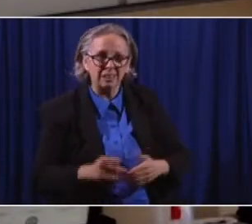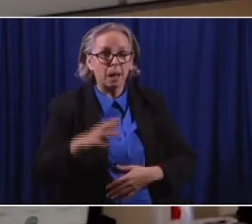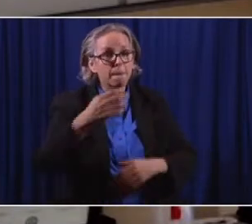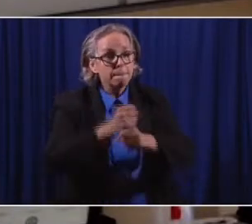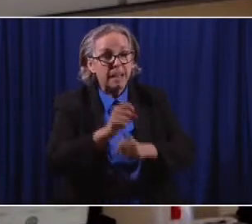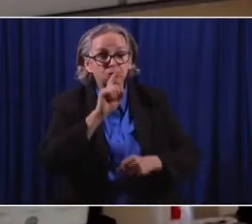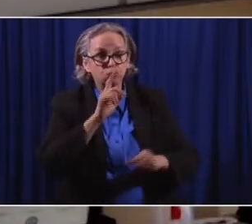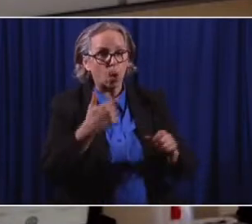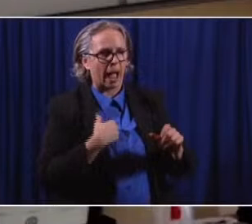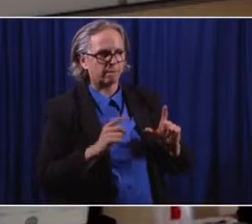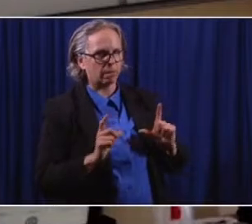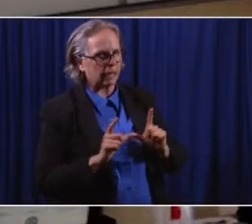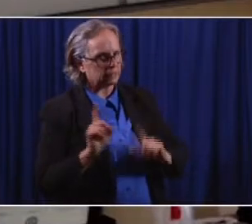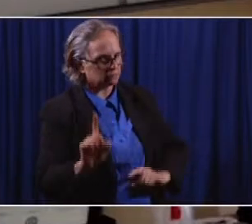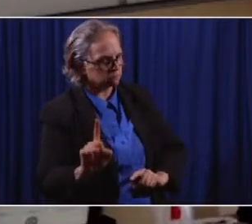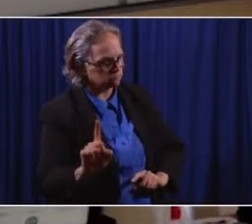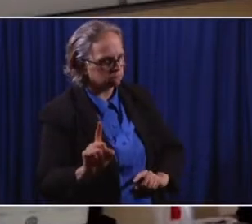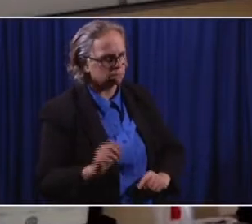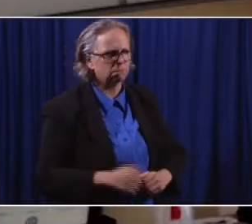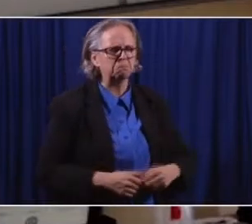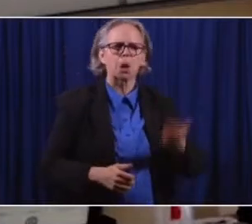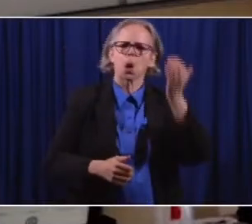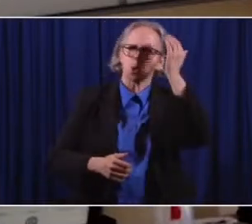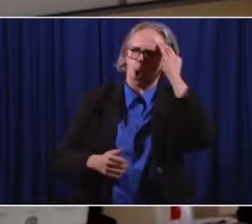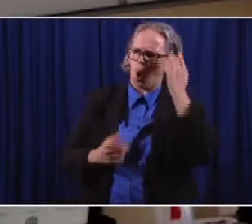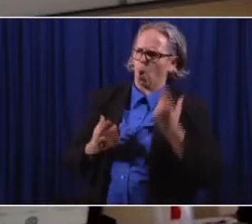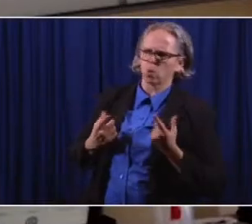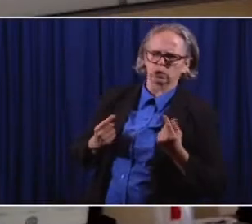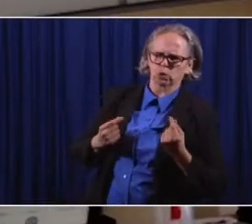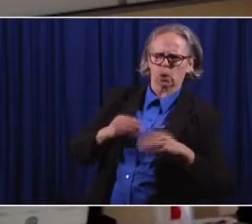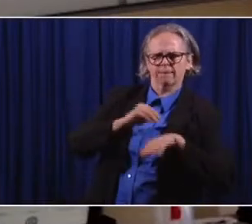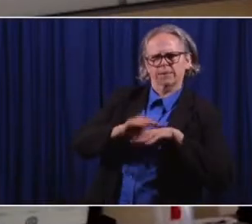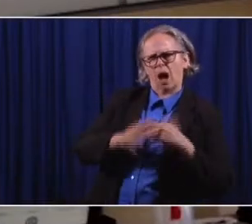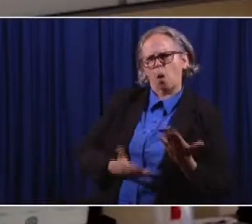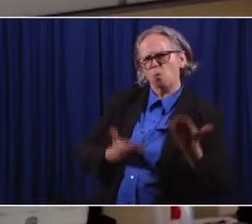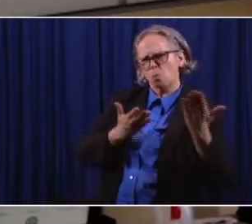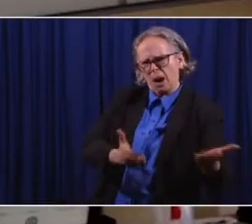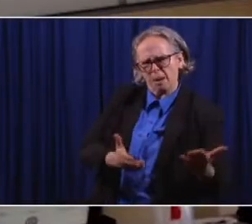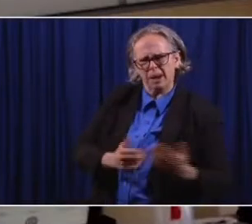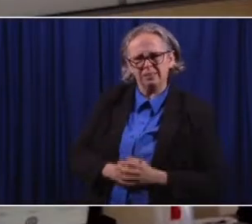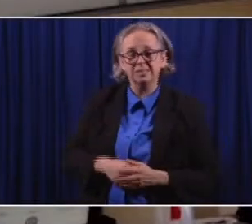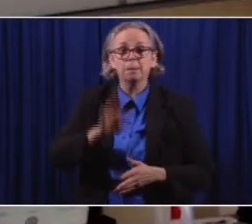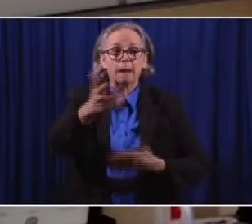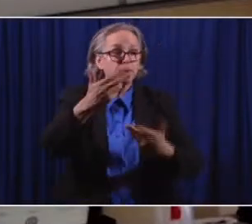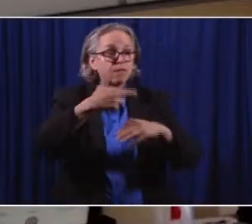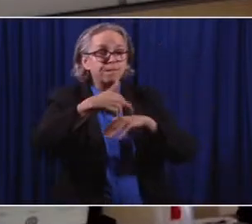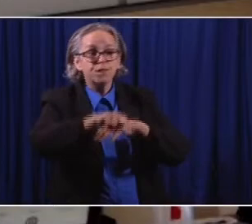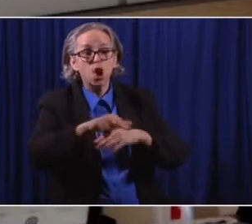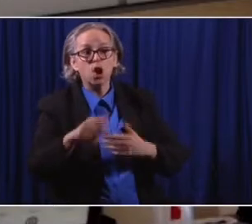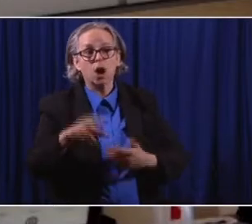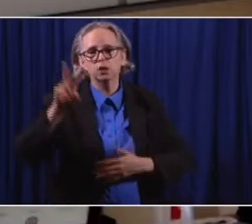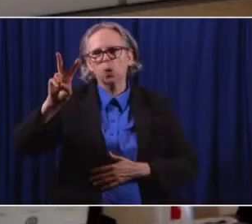help you with that. And if they recommend to talk to a ventilation engineer, see if that works within your budget, and then talk